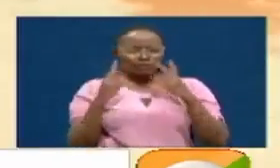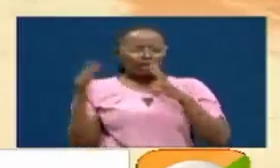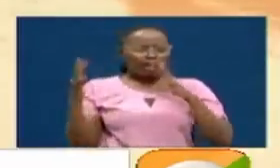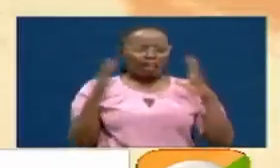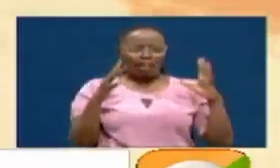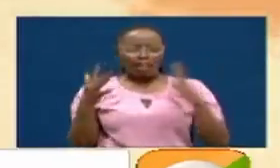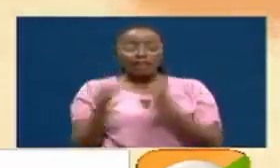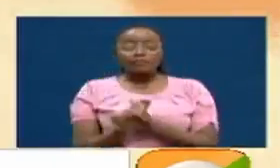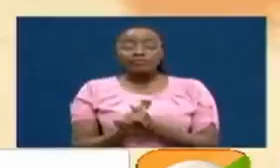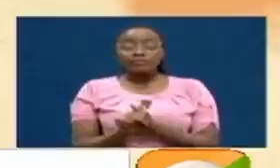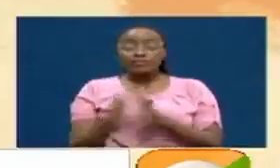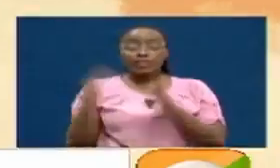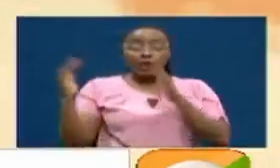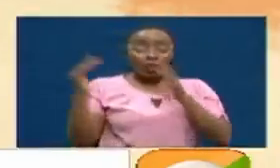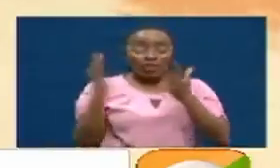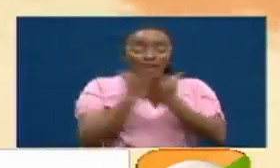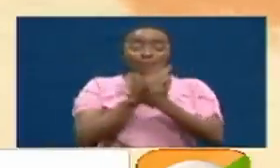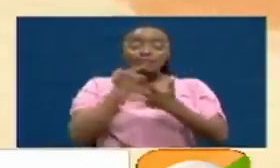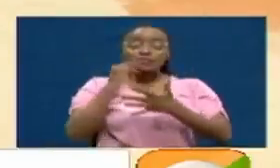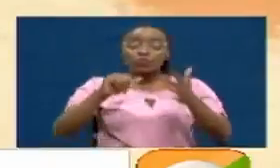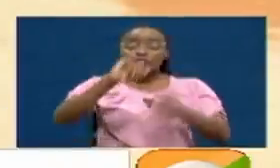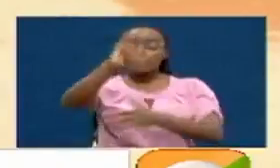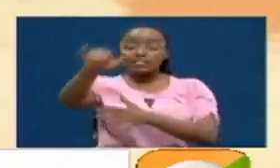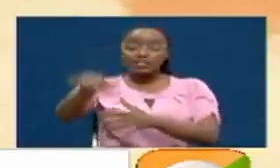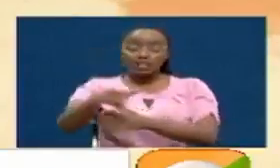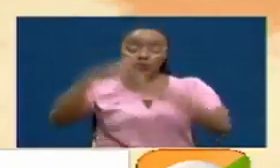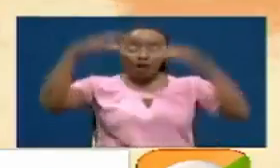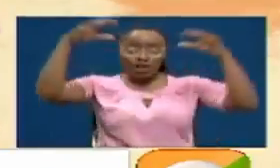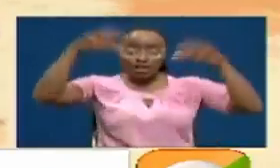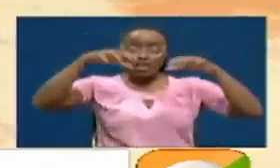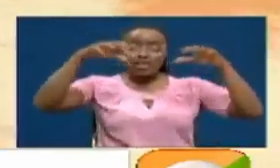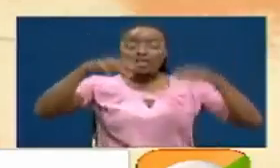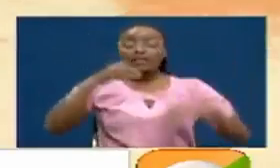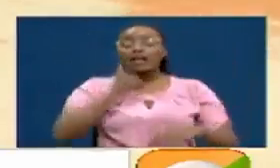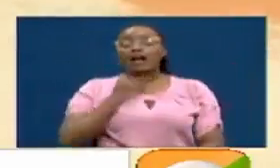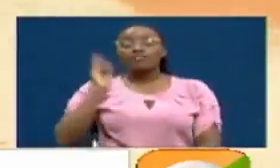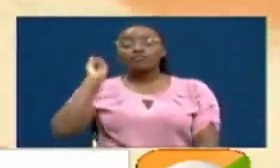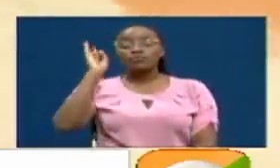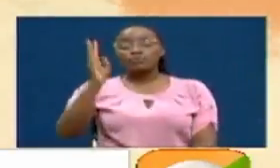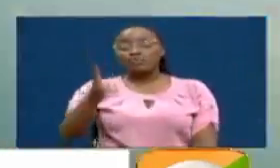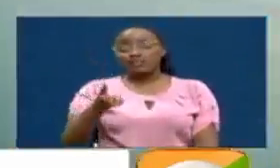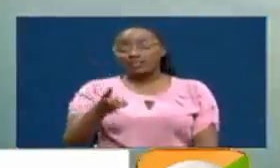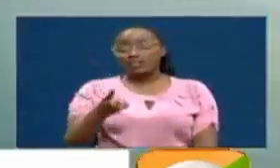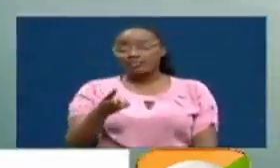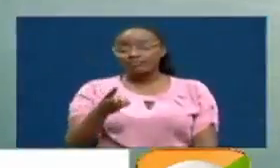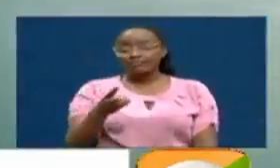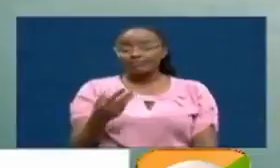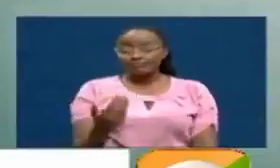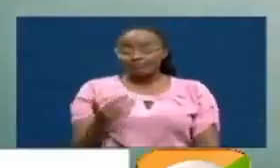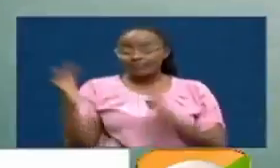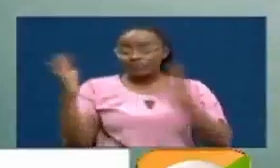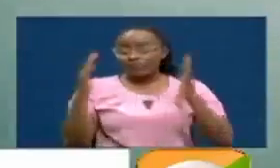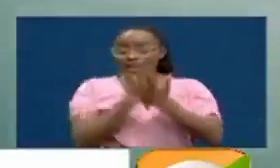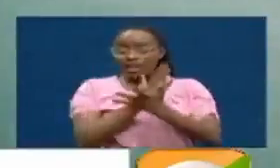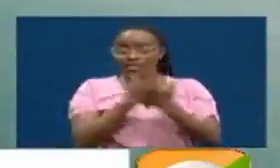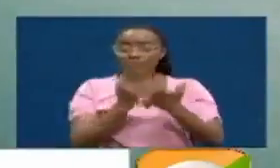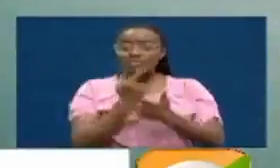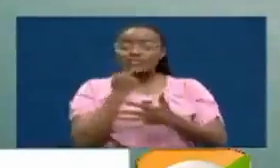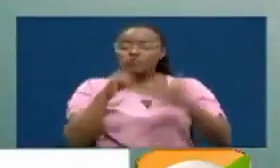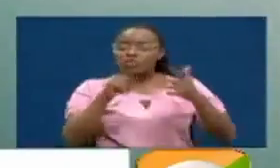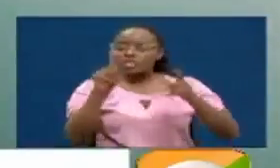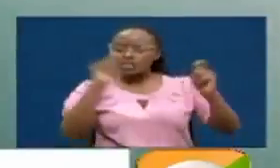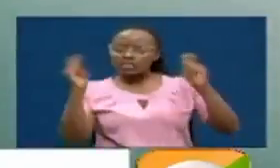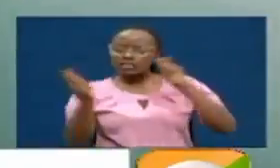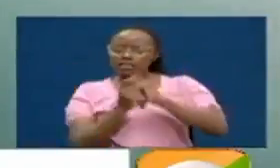The weatherman further says January will be wetter than usual. The Met Department attributes these